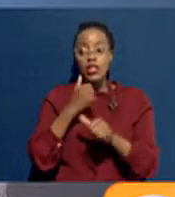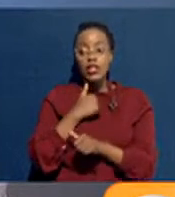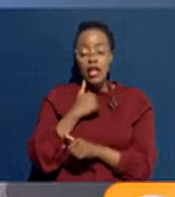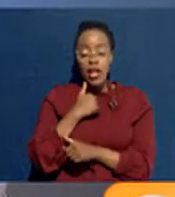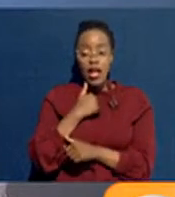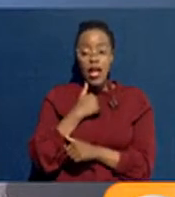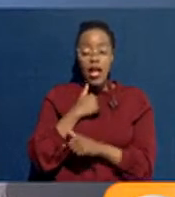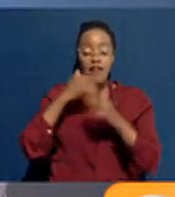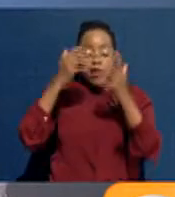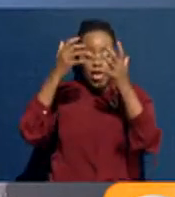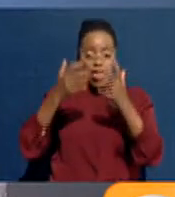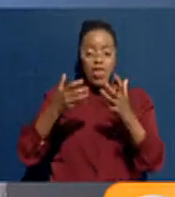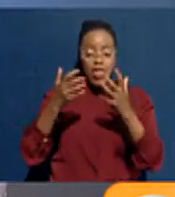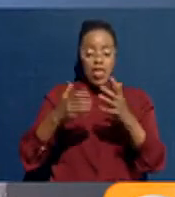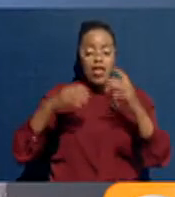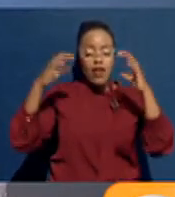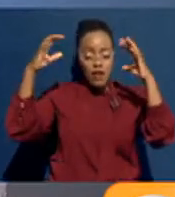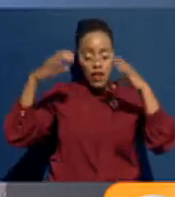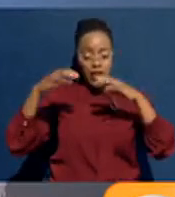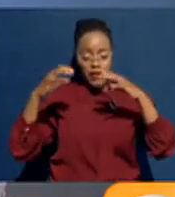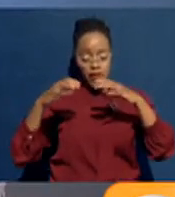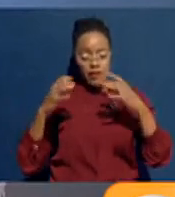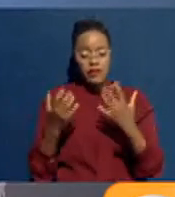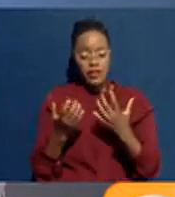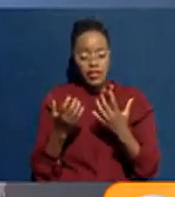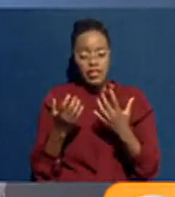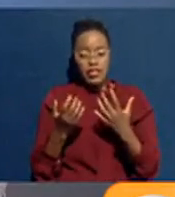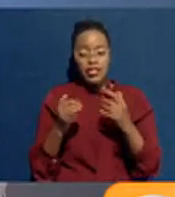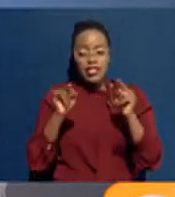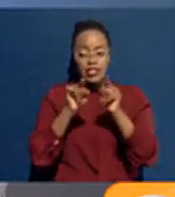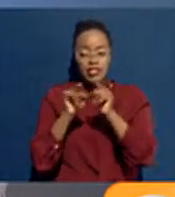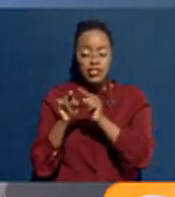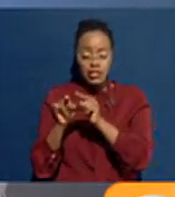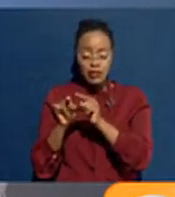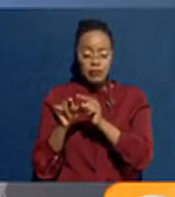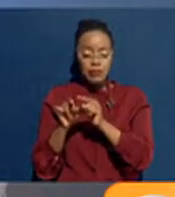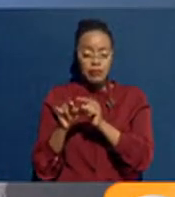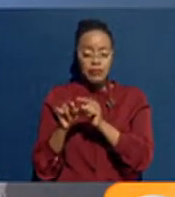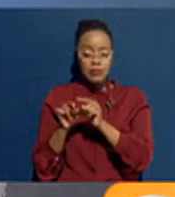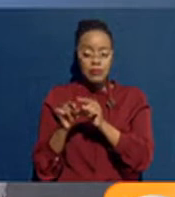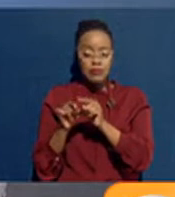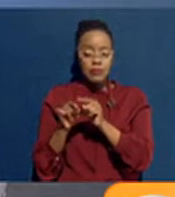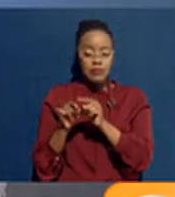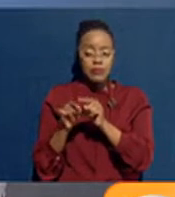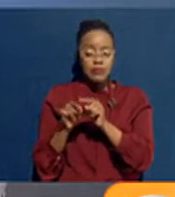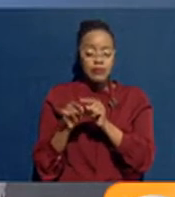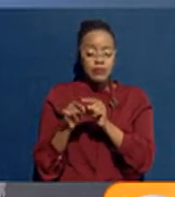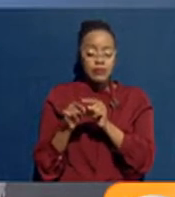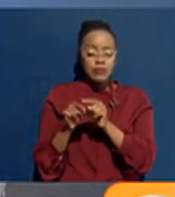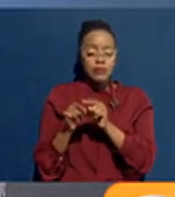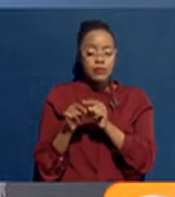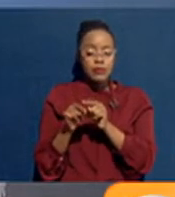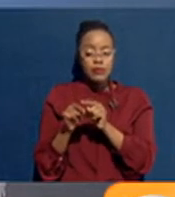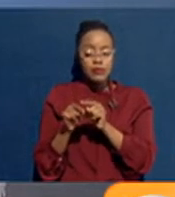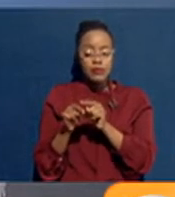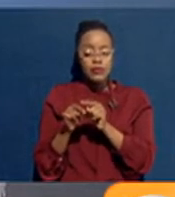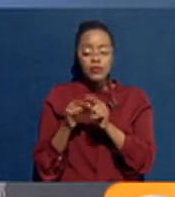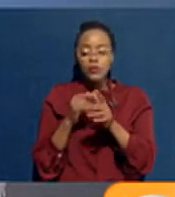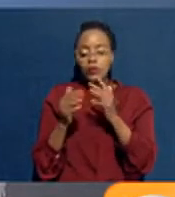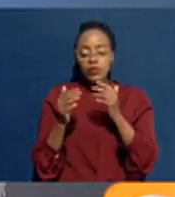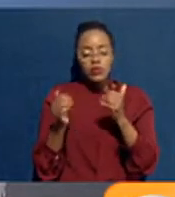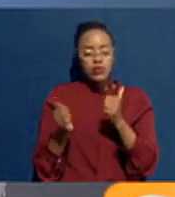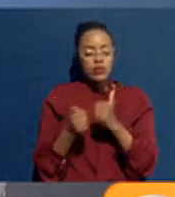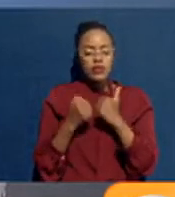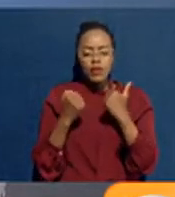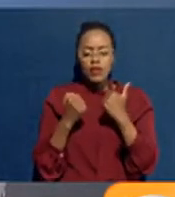rainfall. Okay. And the peak of the event